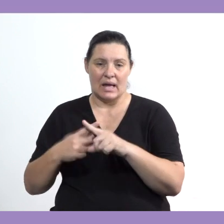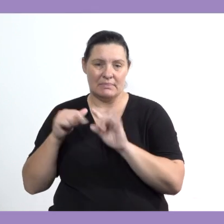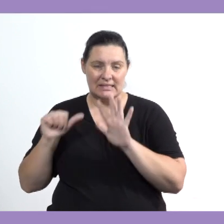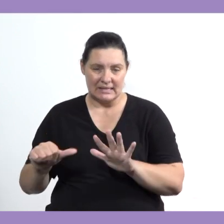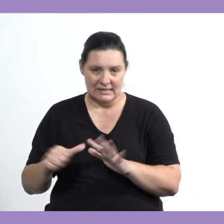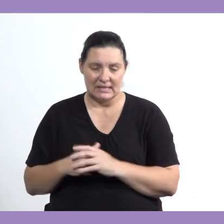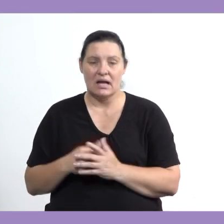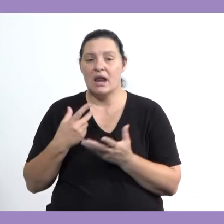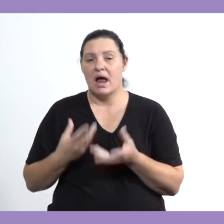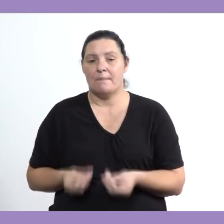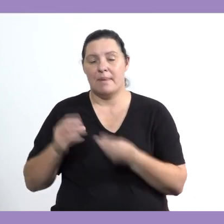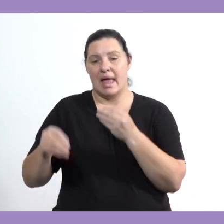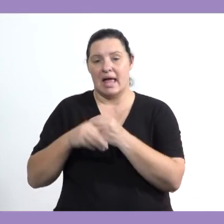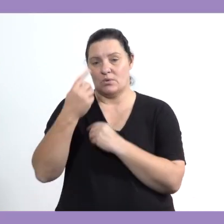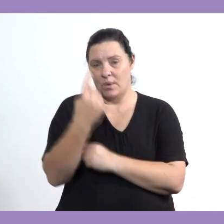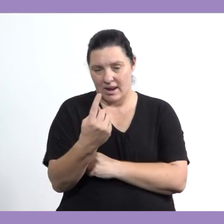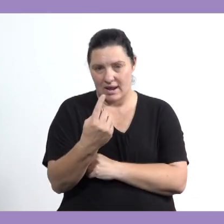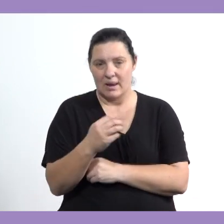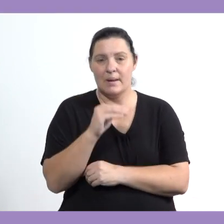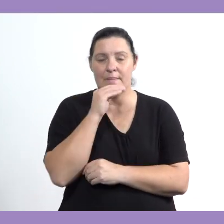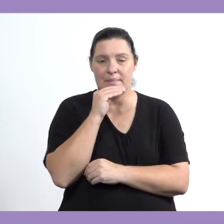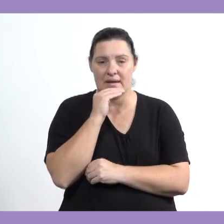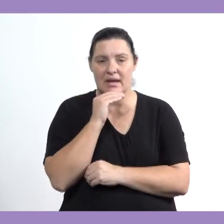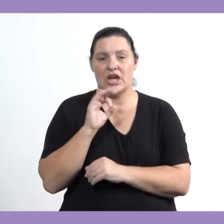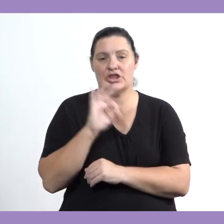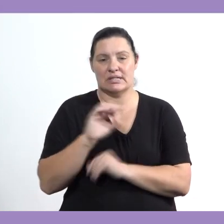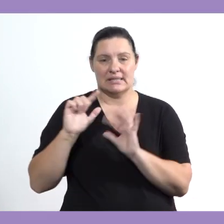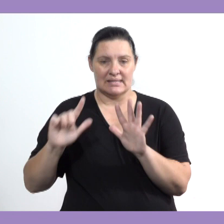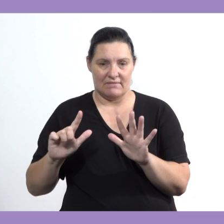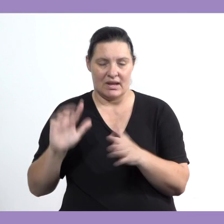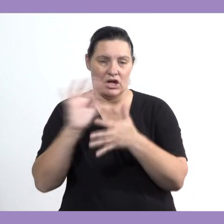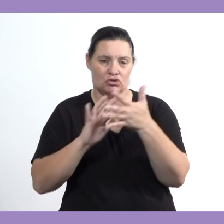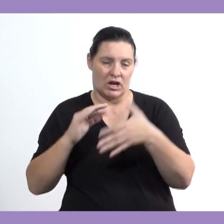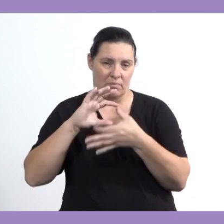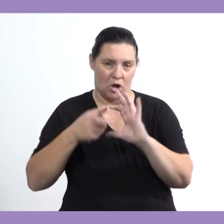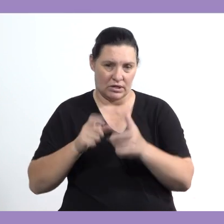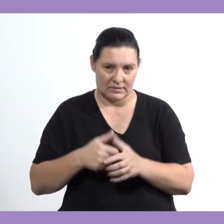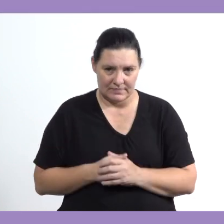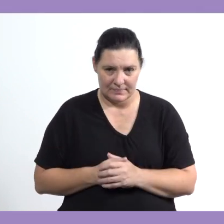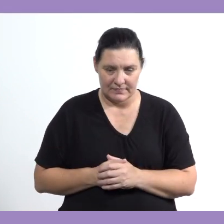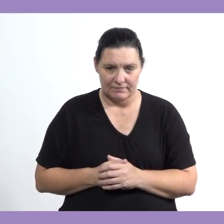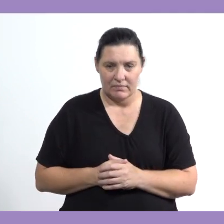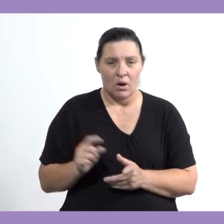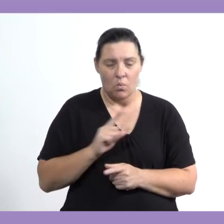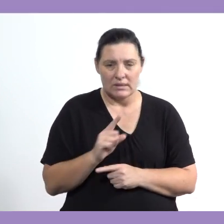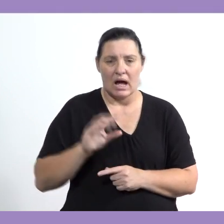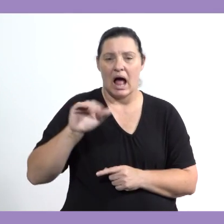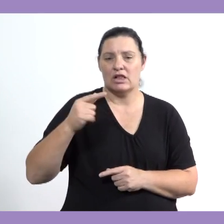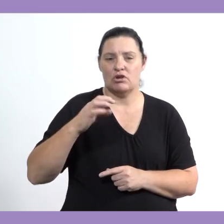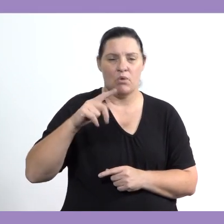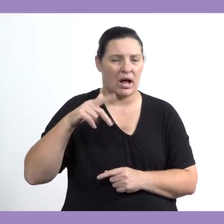6 multiplied by 6. When we add the 1, that is going to give us 37 shaded blocks. So what